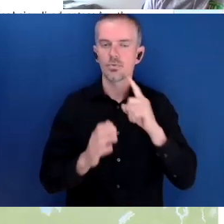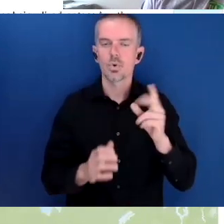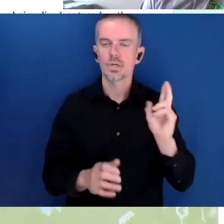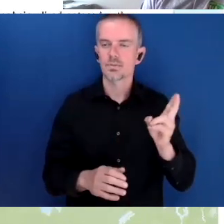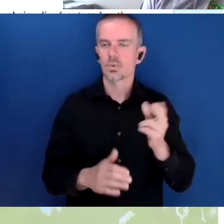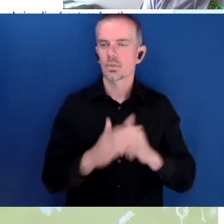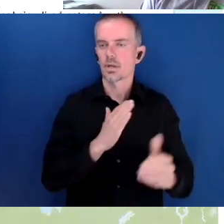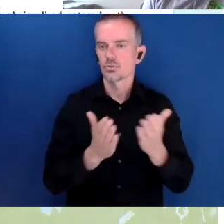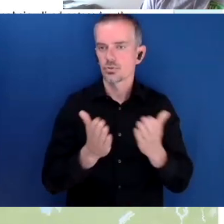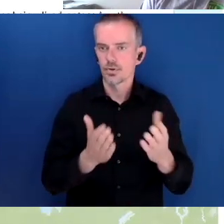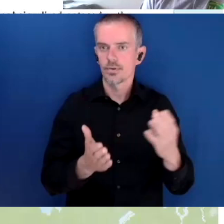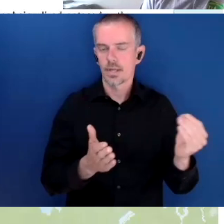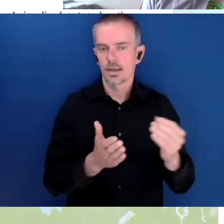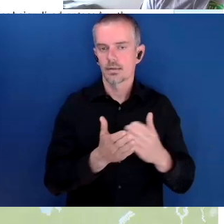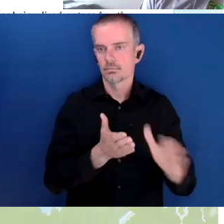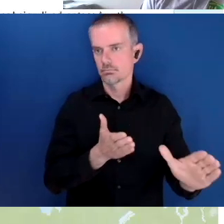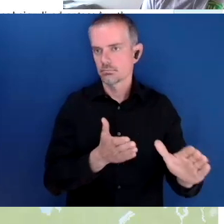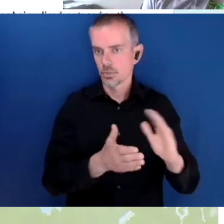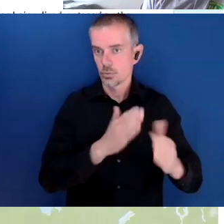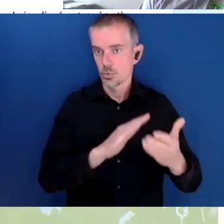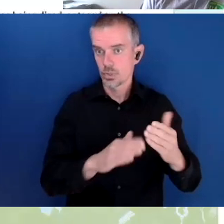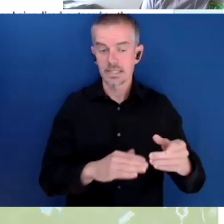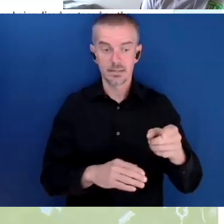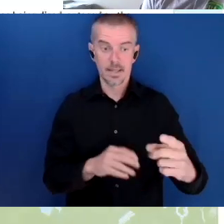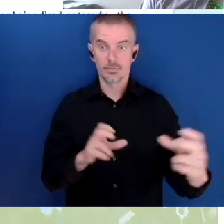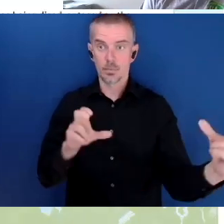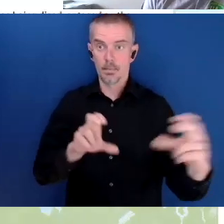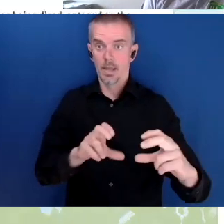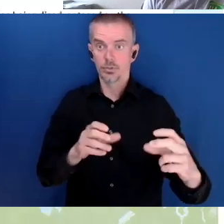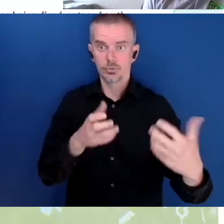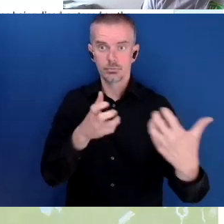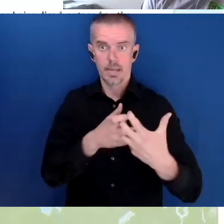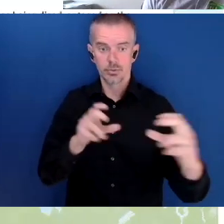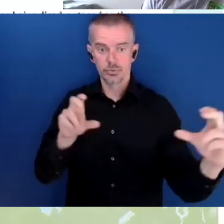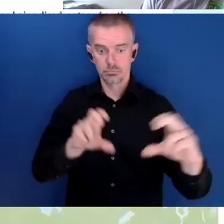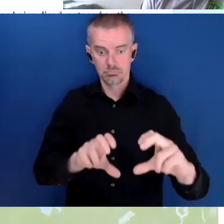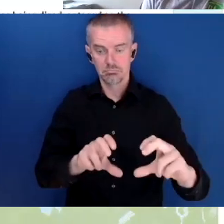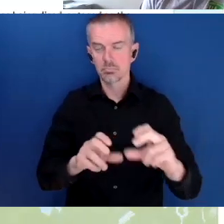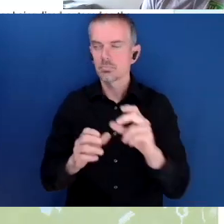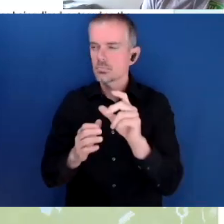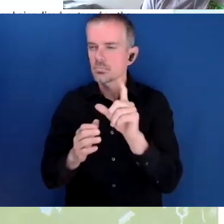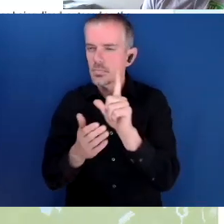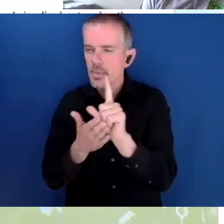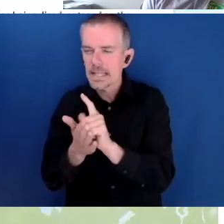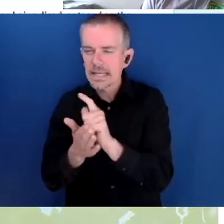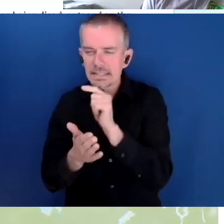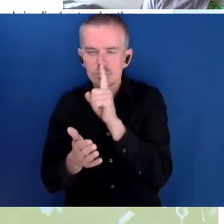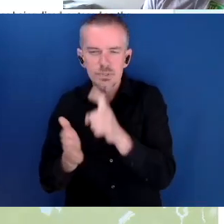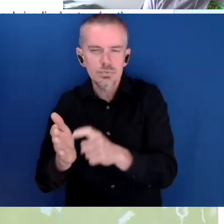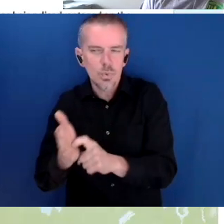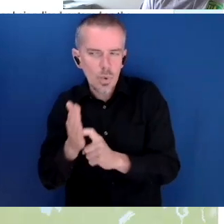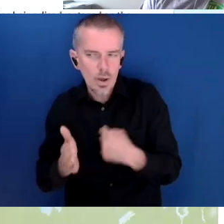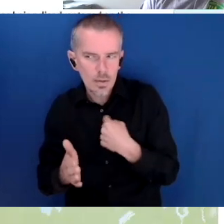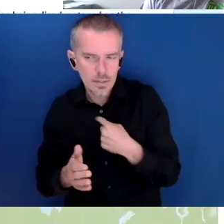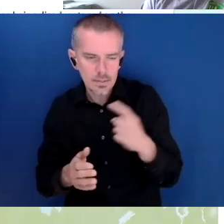underserved and disadvantaged communities where it's not absolutely required by the legislation for us to require match.